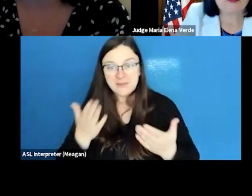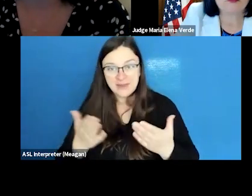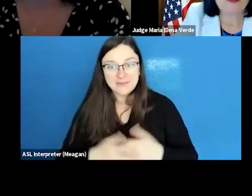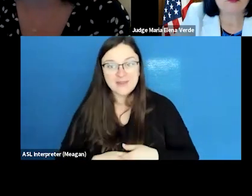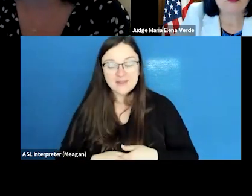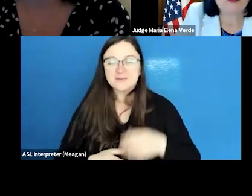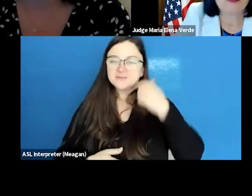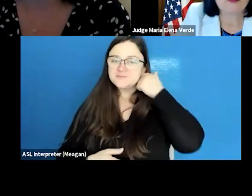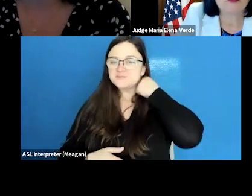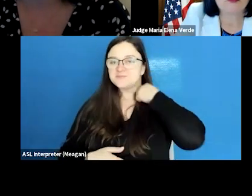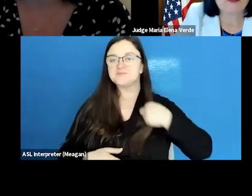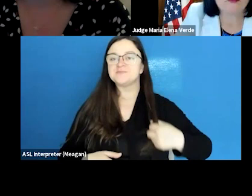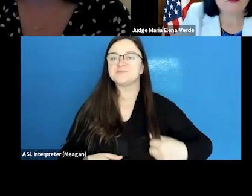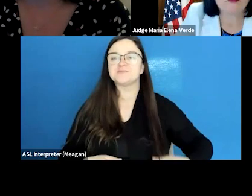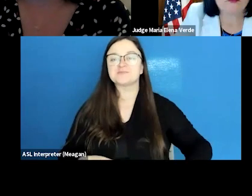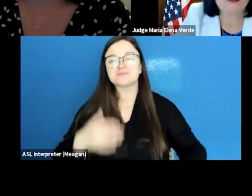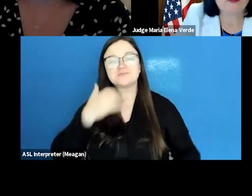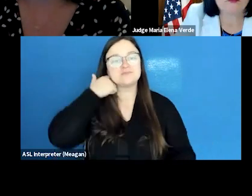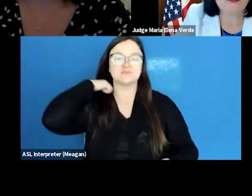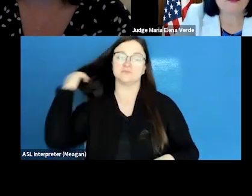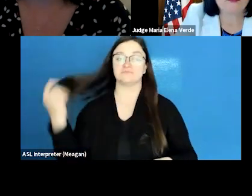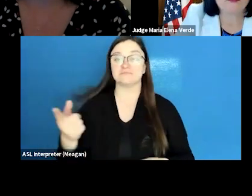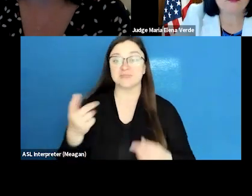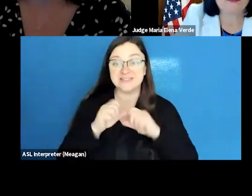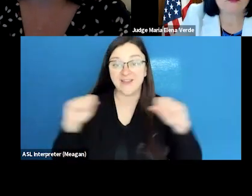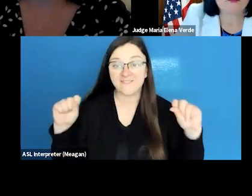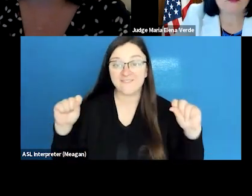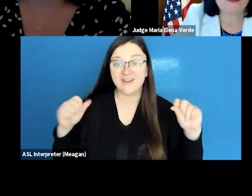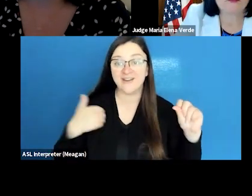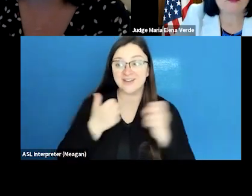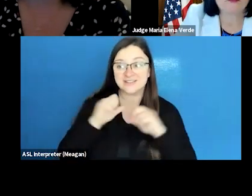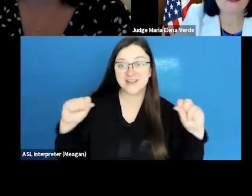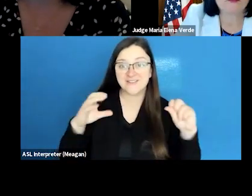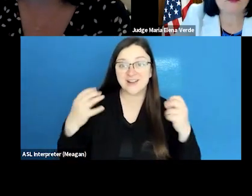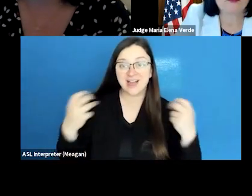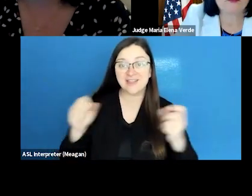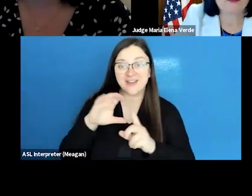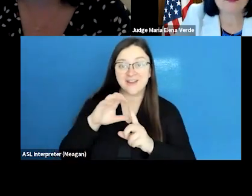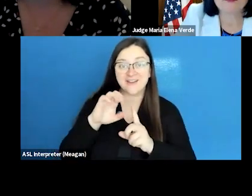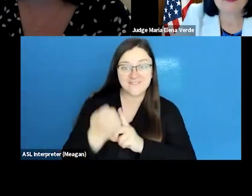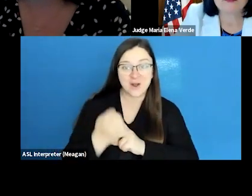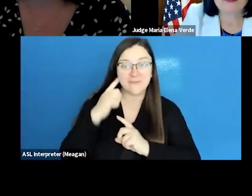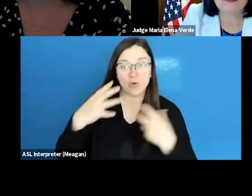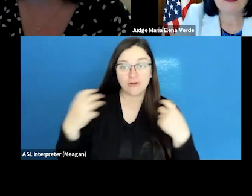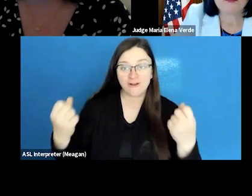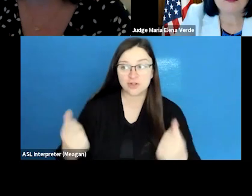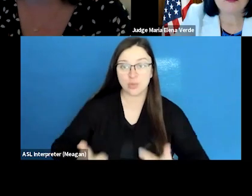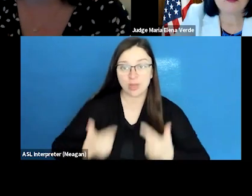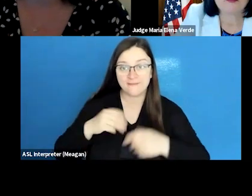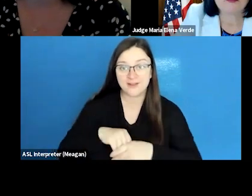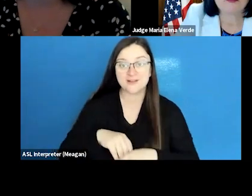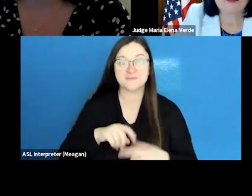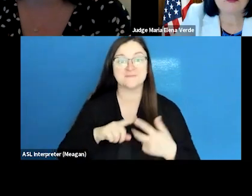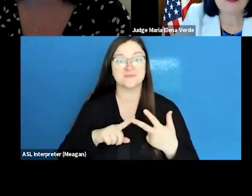their substance use recovery? Are they safe? Do they have a safe and healthy environment to recover in, to live in? Do they